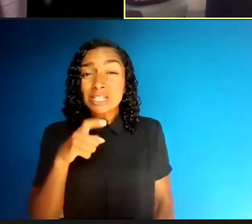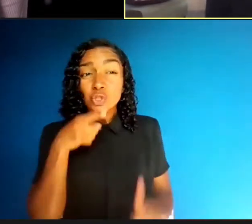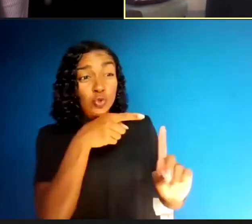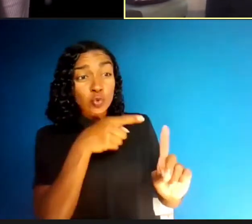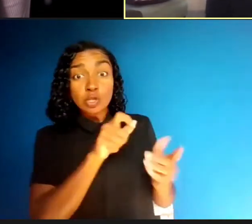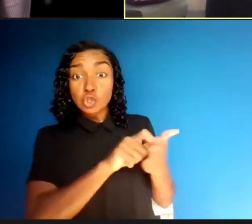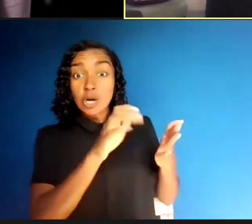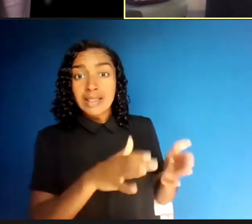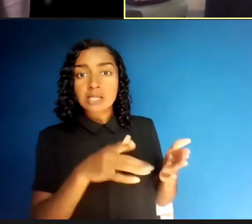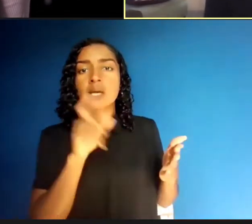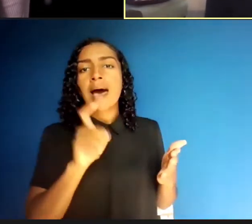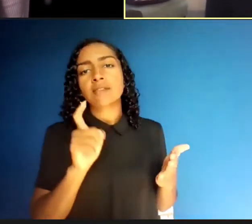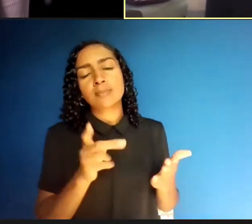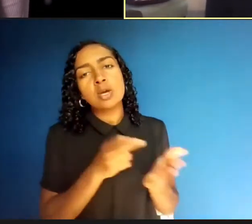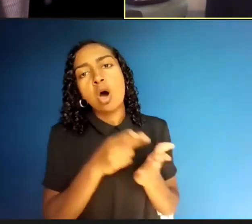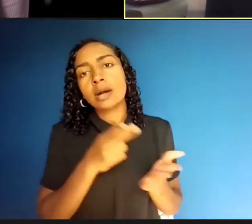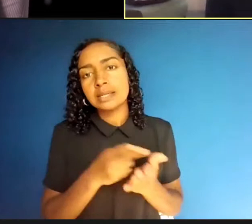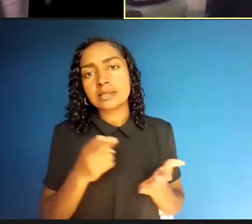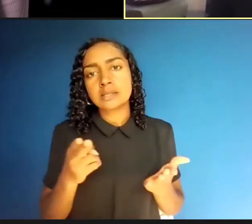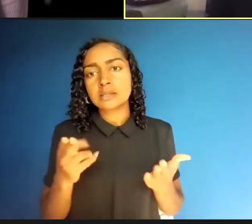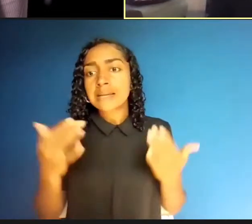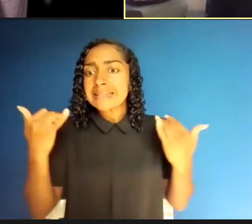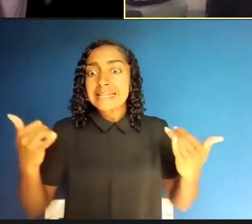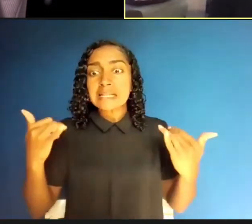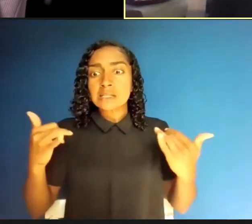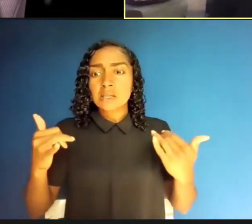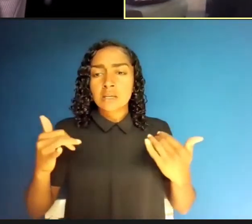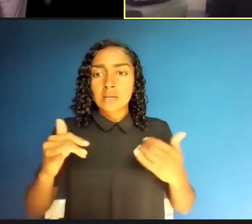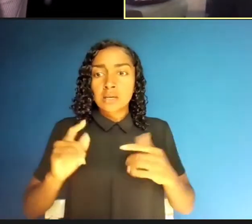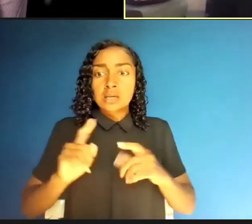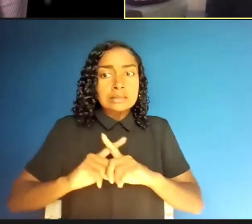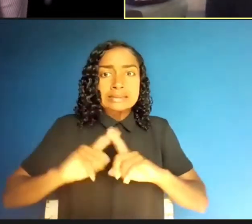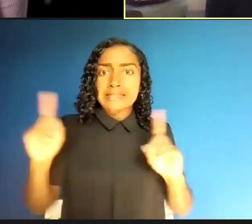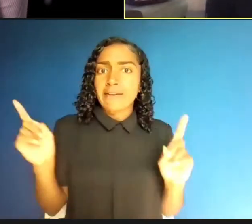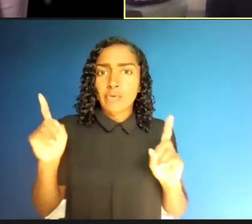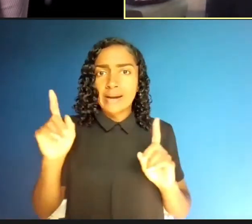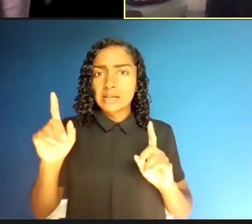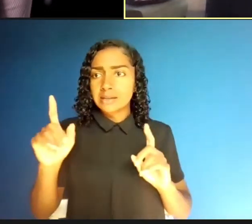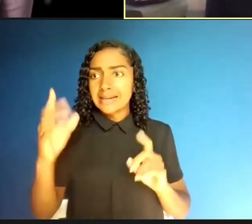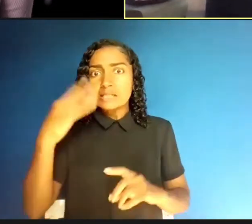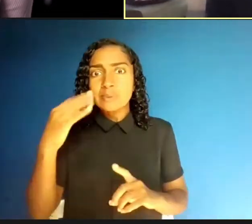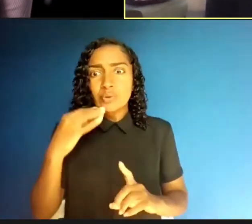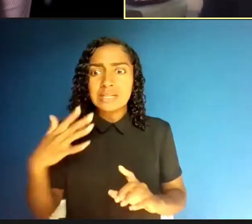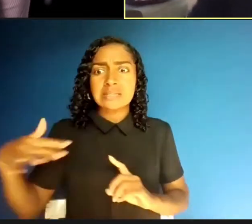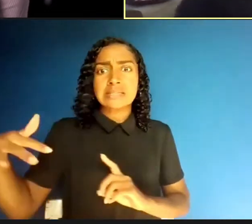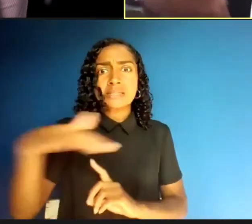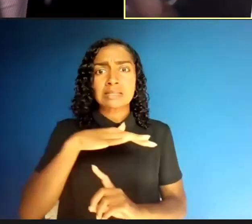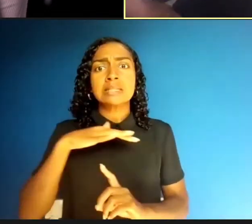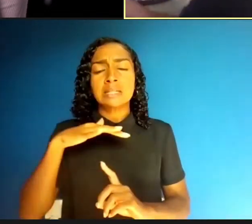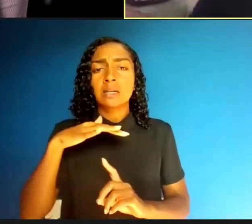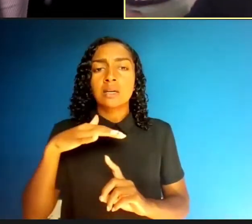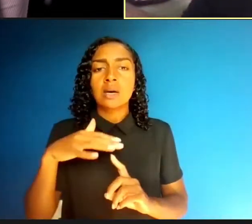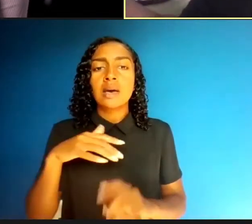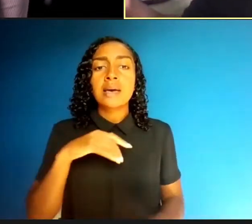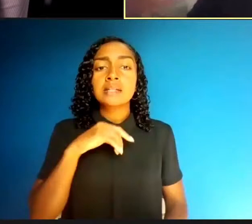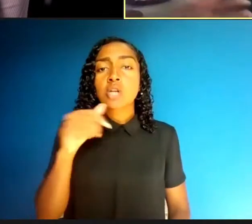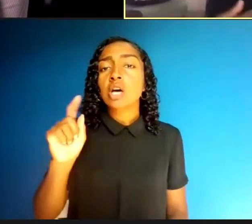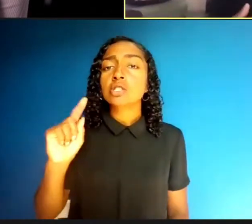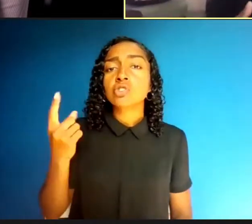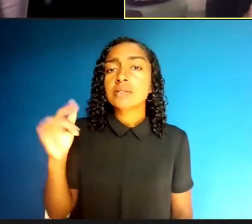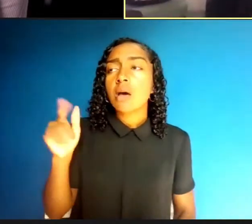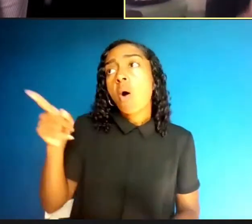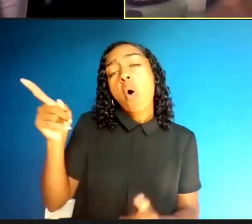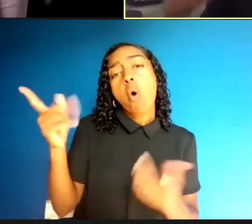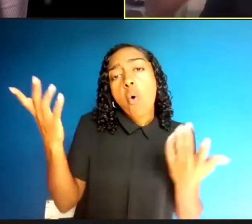in rarefied territory here. This is not something that we should act like it's just like, well, this is just how he is the president. And so for